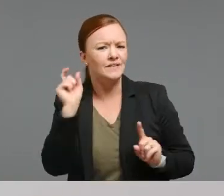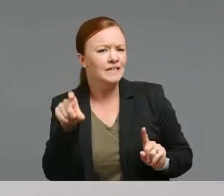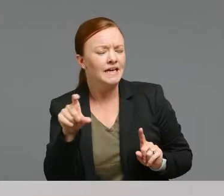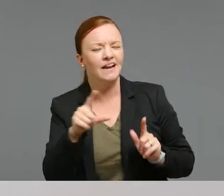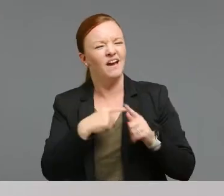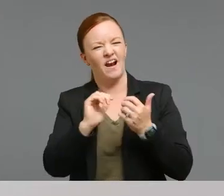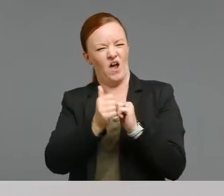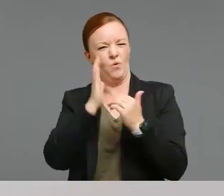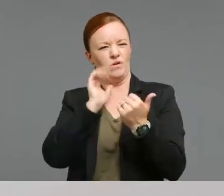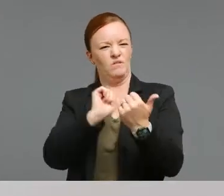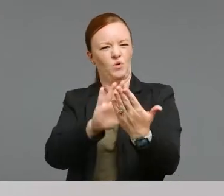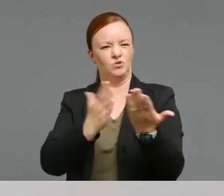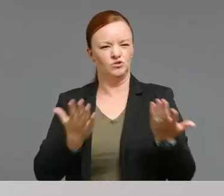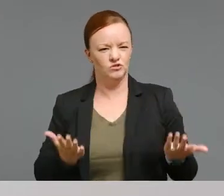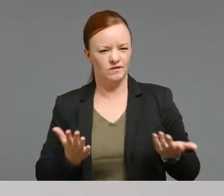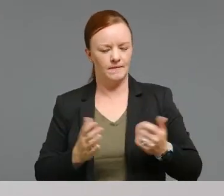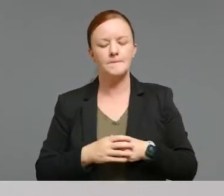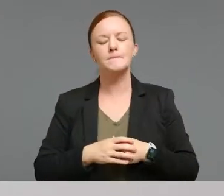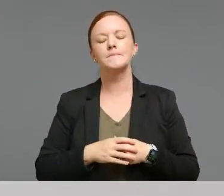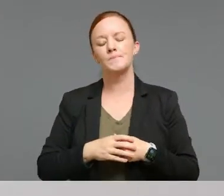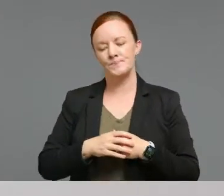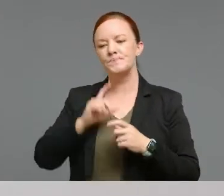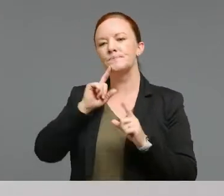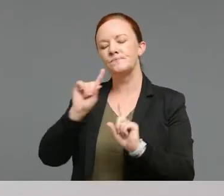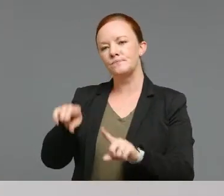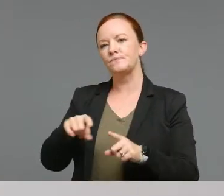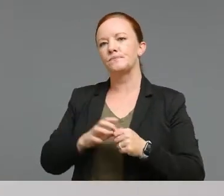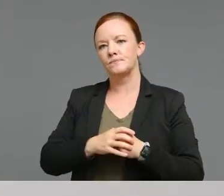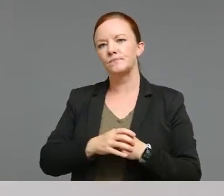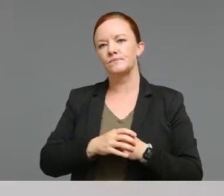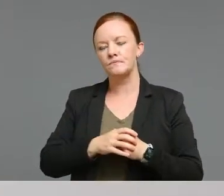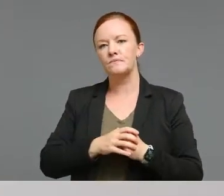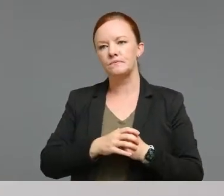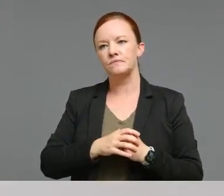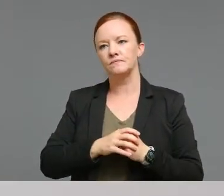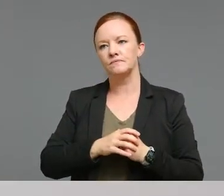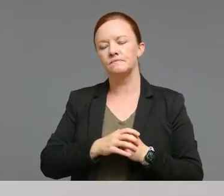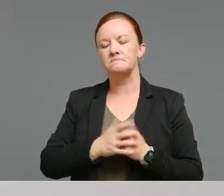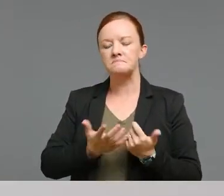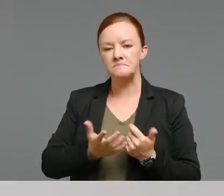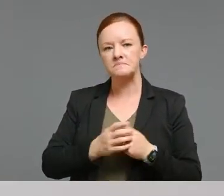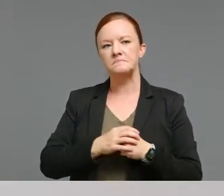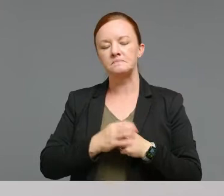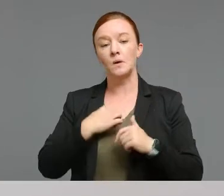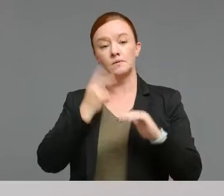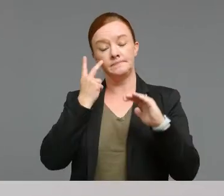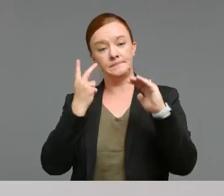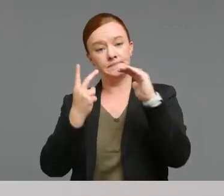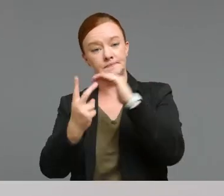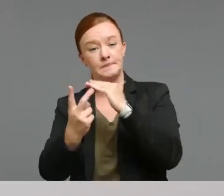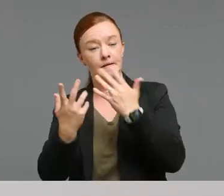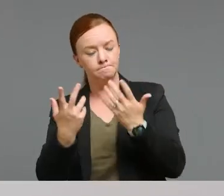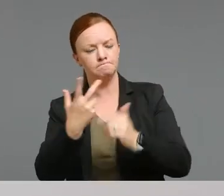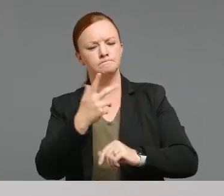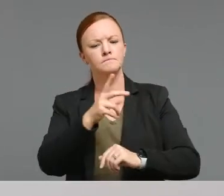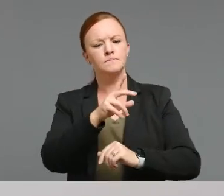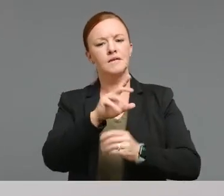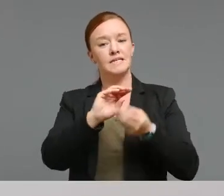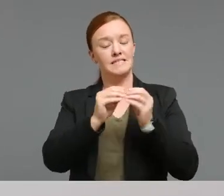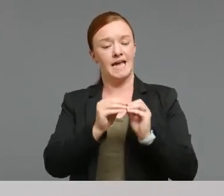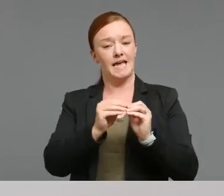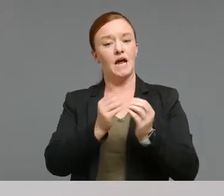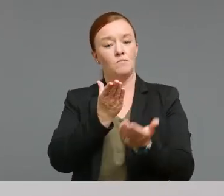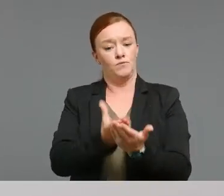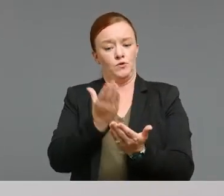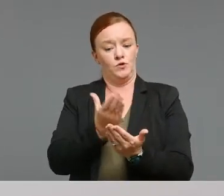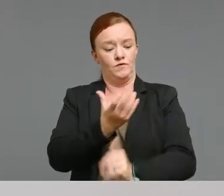perhaps? Yeah, so what we are anticipating, the data shows that the vaccines are effective for at